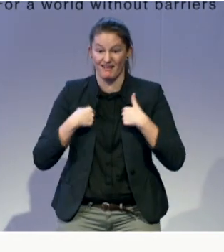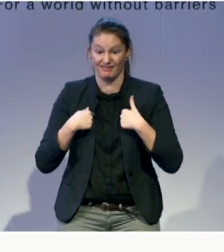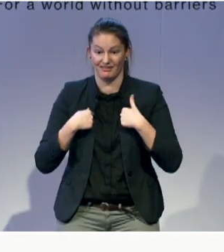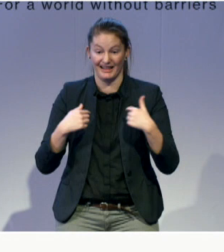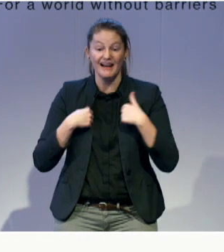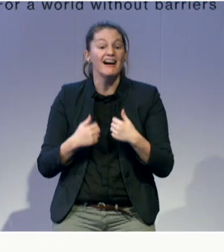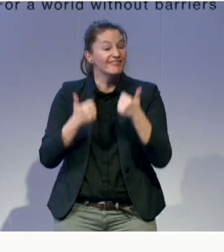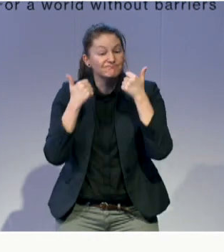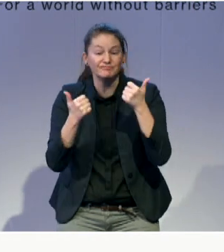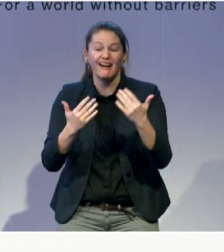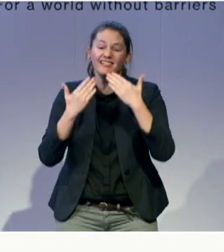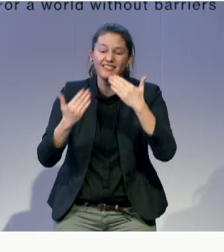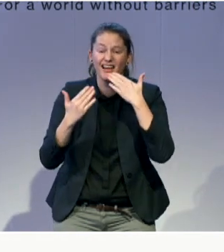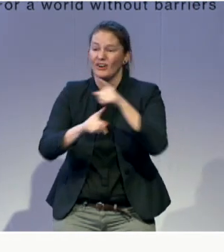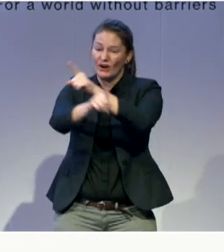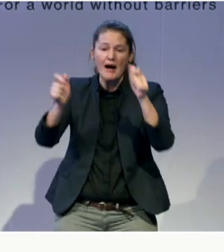in that effort.